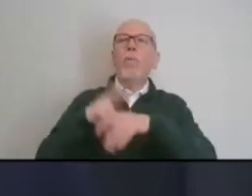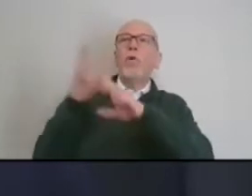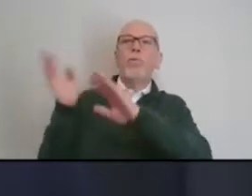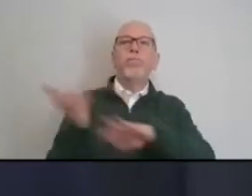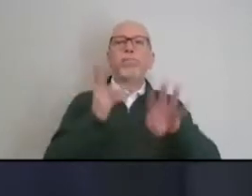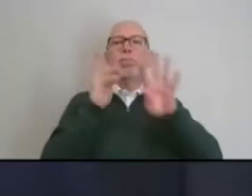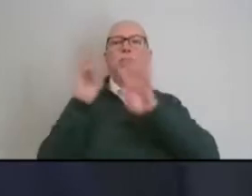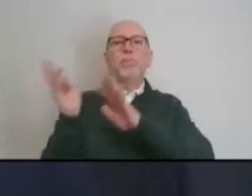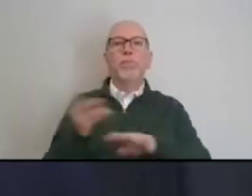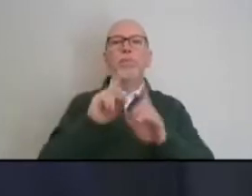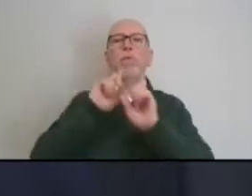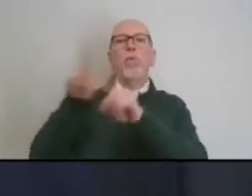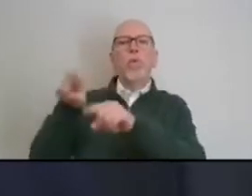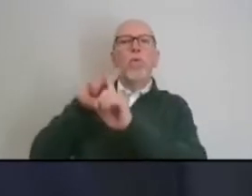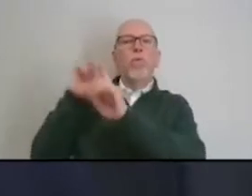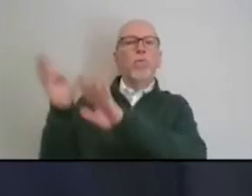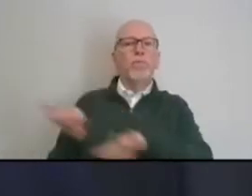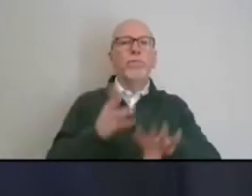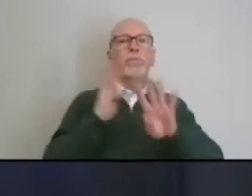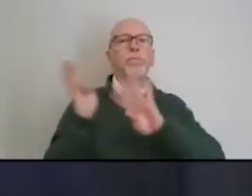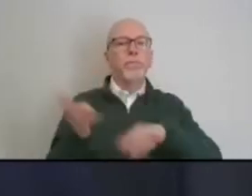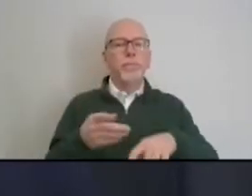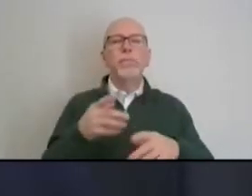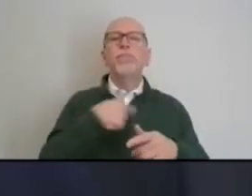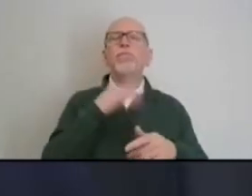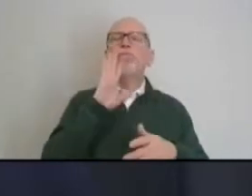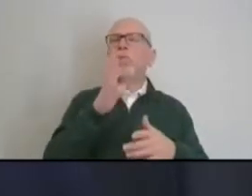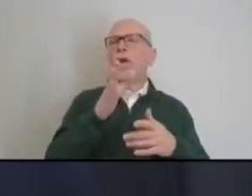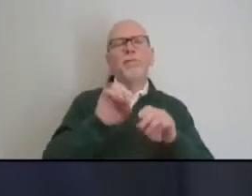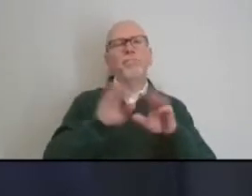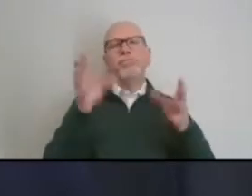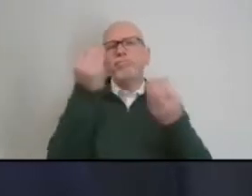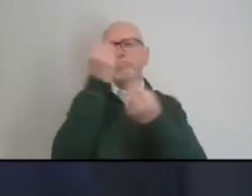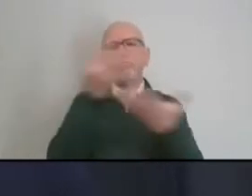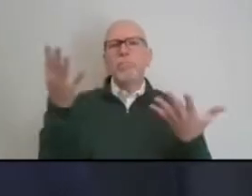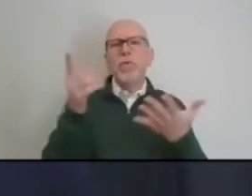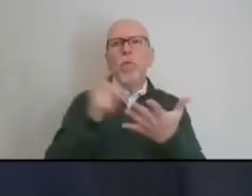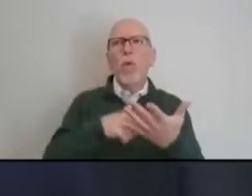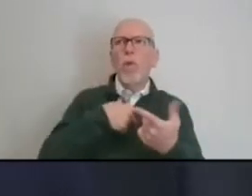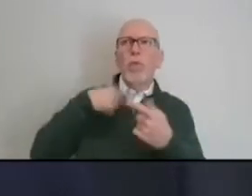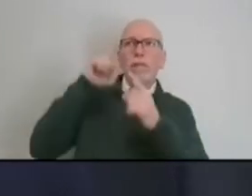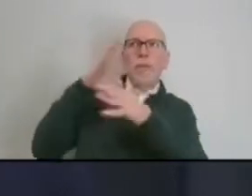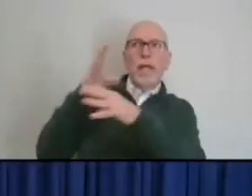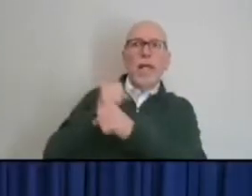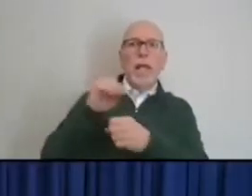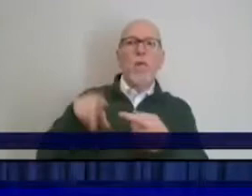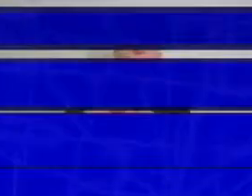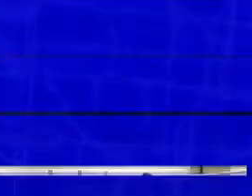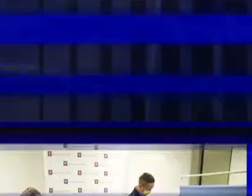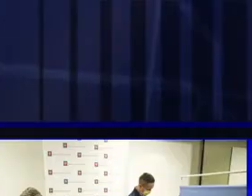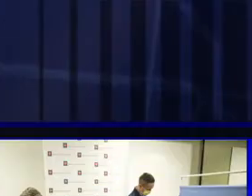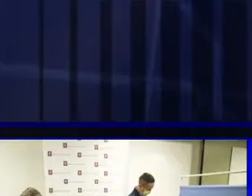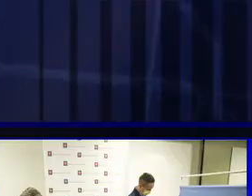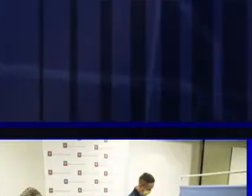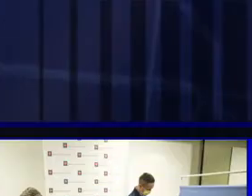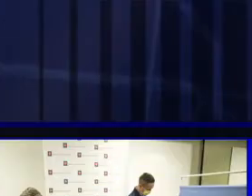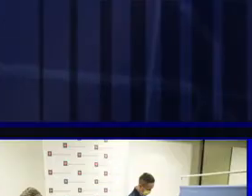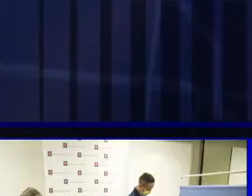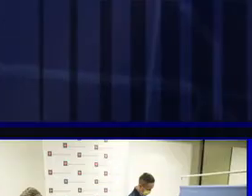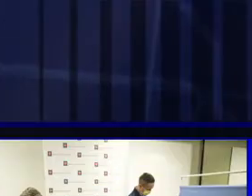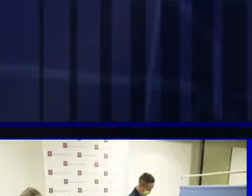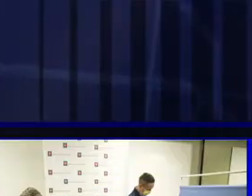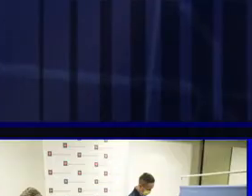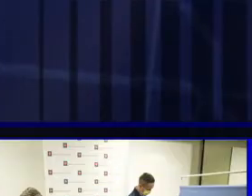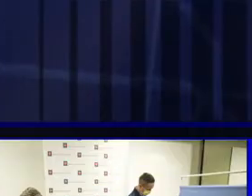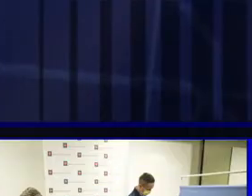more information, as we always have been, we'll be very transparent with what we are expecting to receive and when we receive it. Weaver says the state